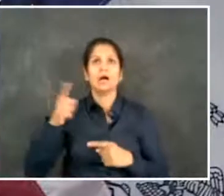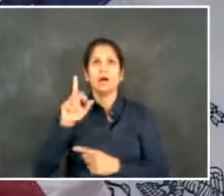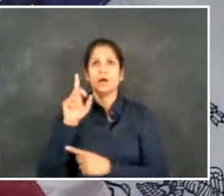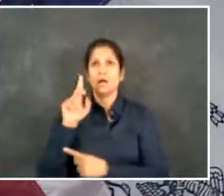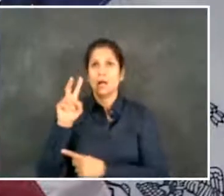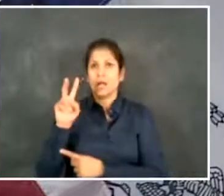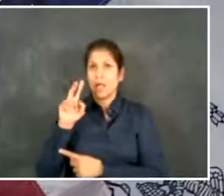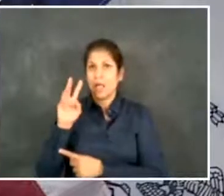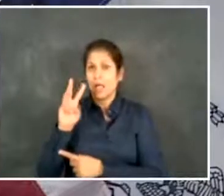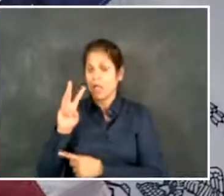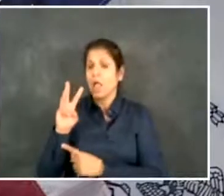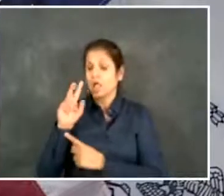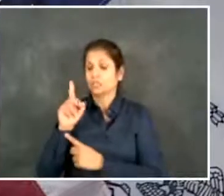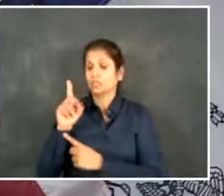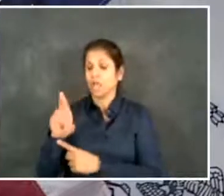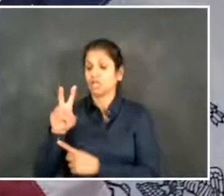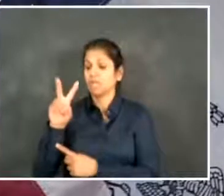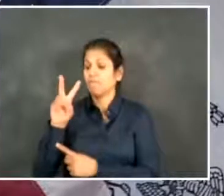Doctors, can you hear me?